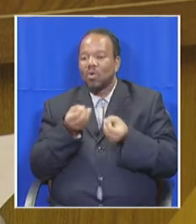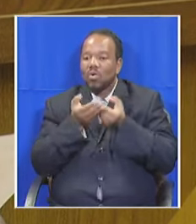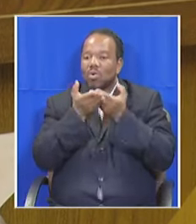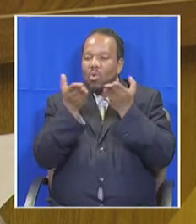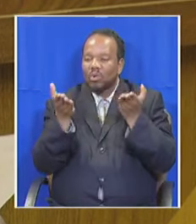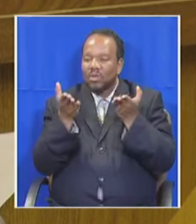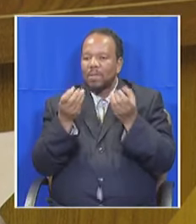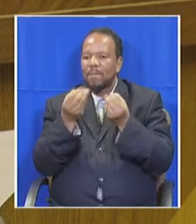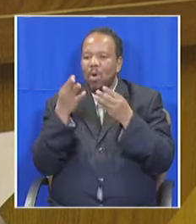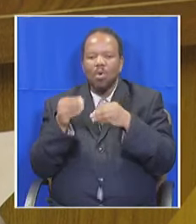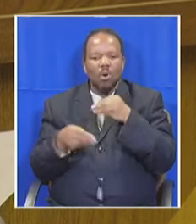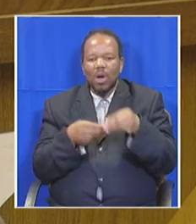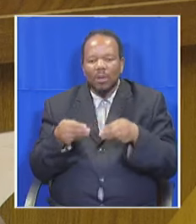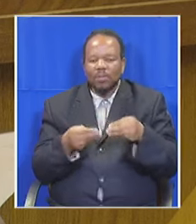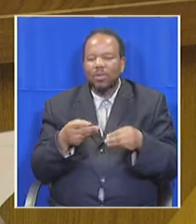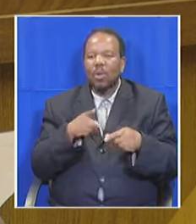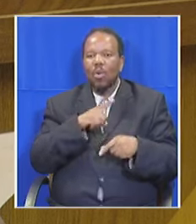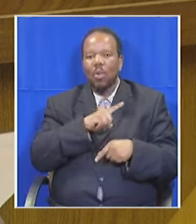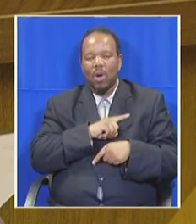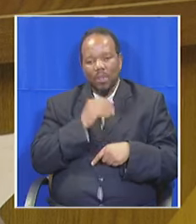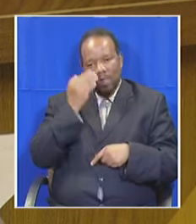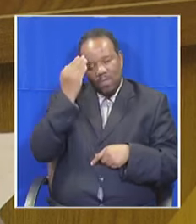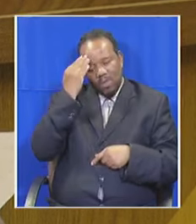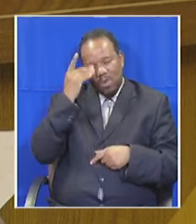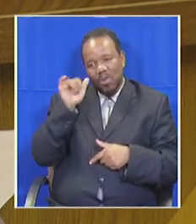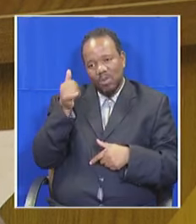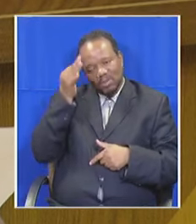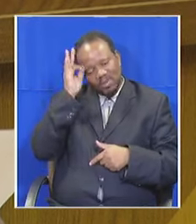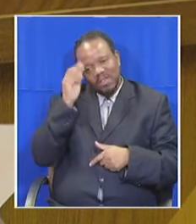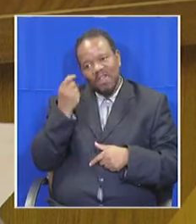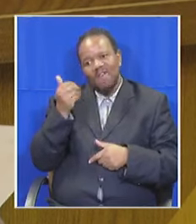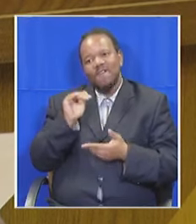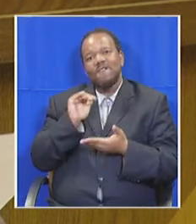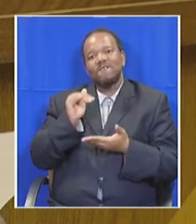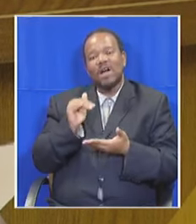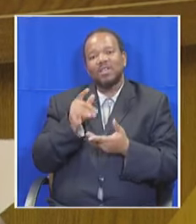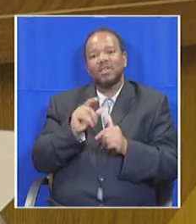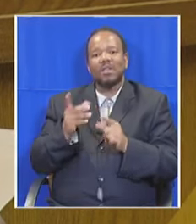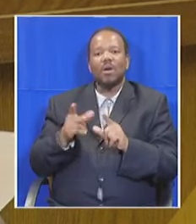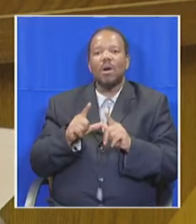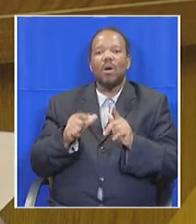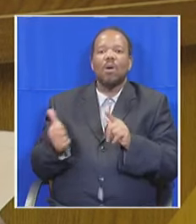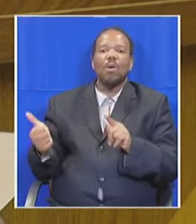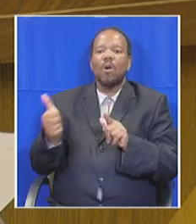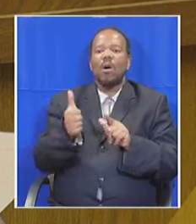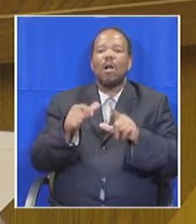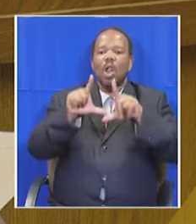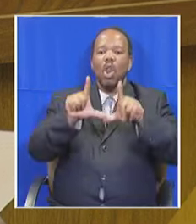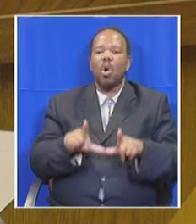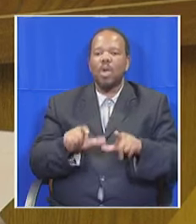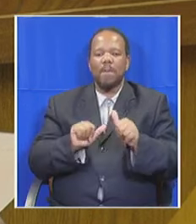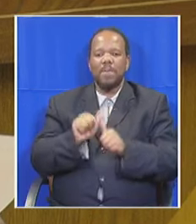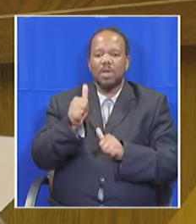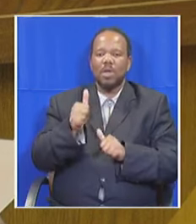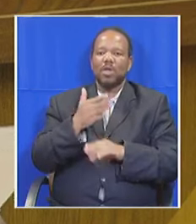because they know they use the state funds to access the best lawyers to defend this corruption.